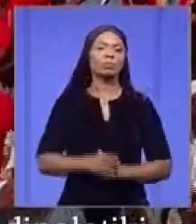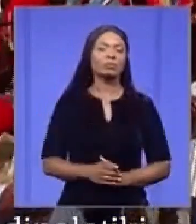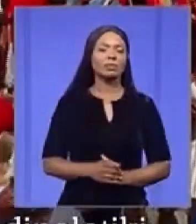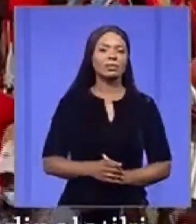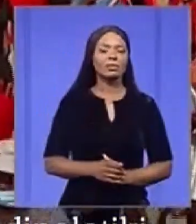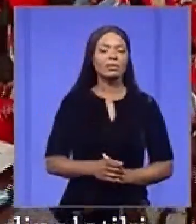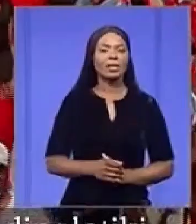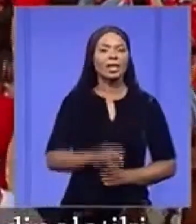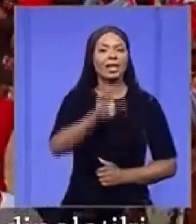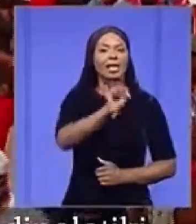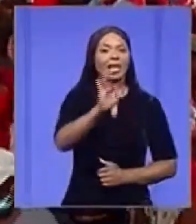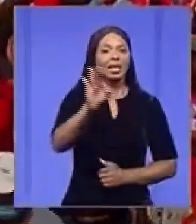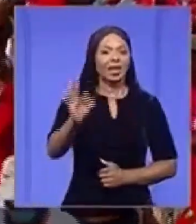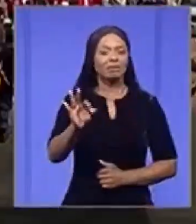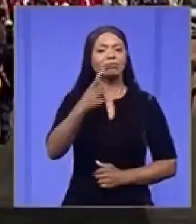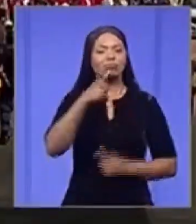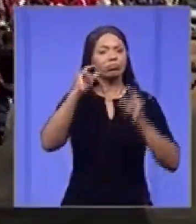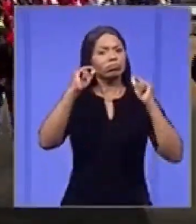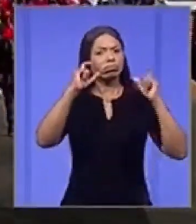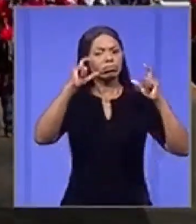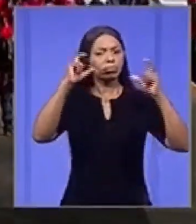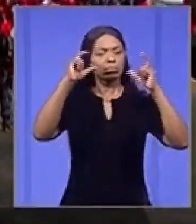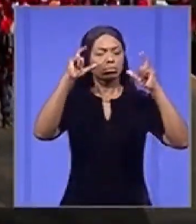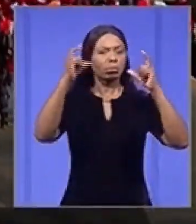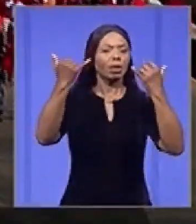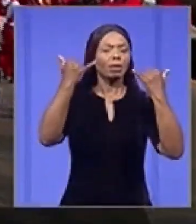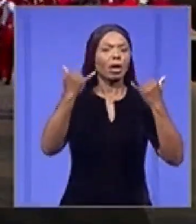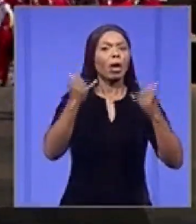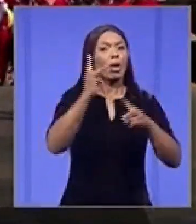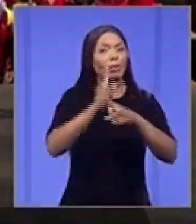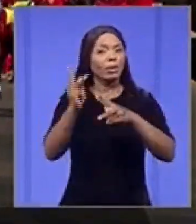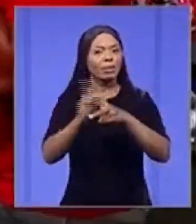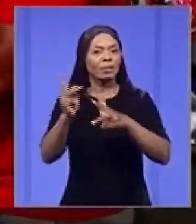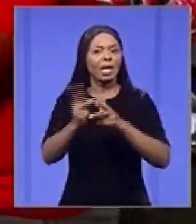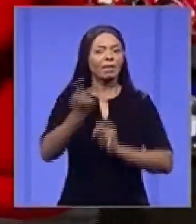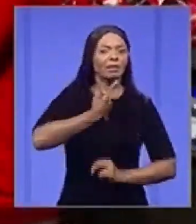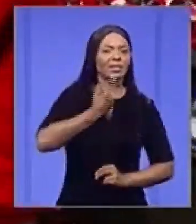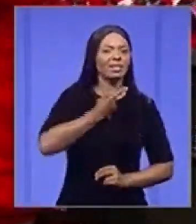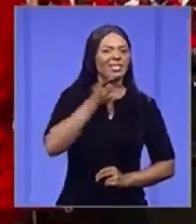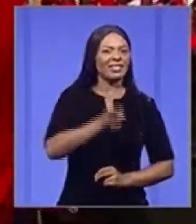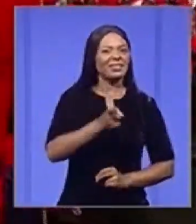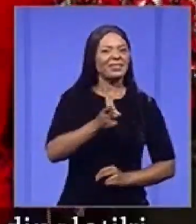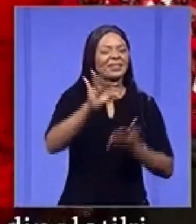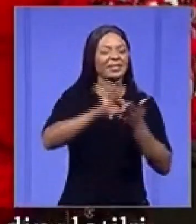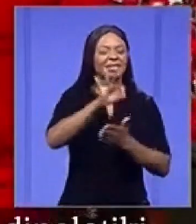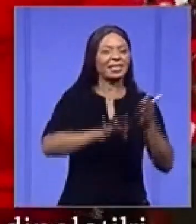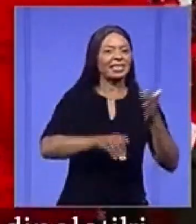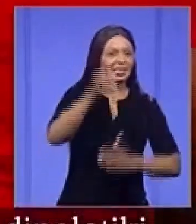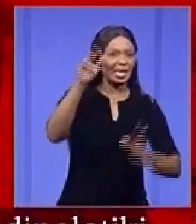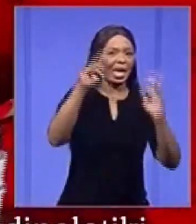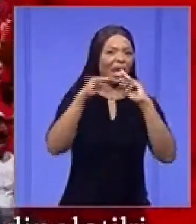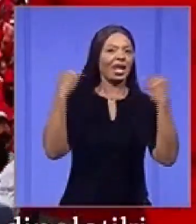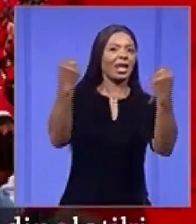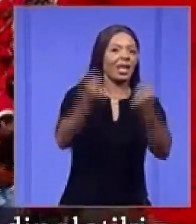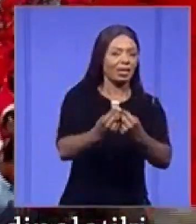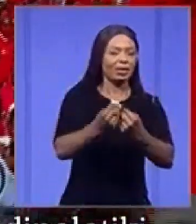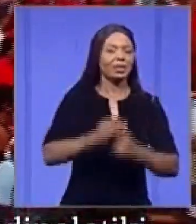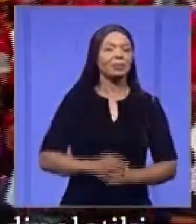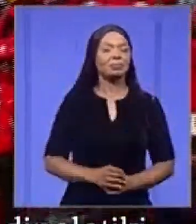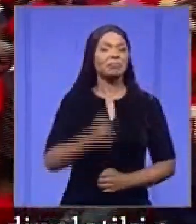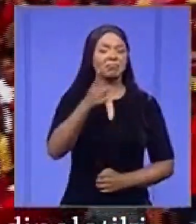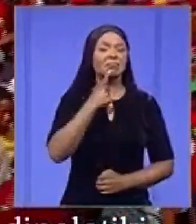EFF e larile e matlhoma hibidu jaaka ipaakanyetsa ditlhopho tsa go begwang fa itlile go nna tse di gagametseng go gaisa lekoko